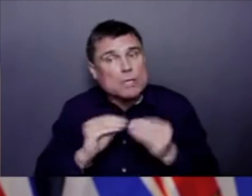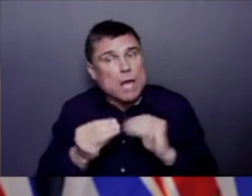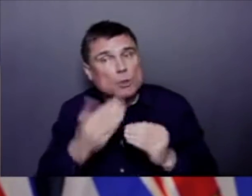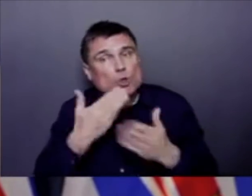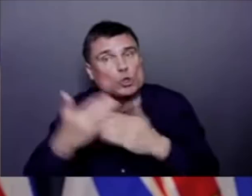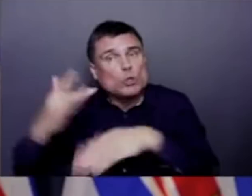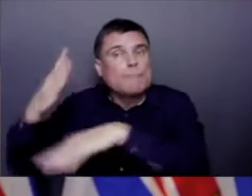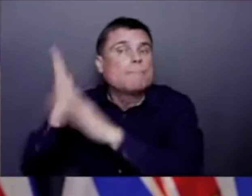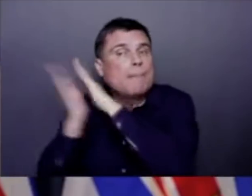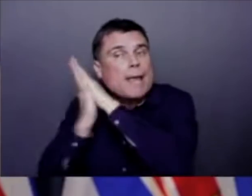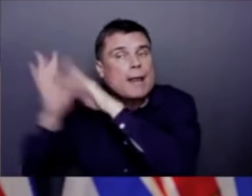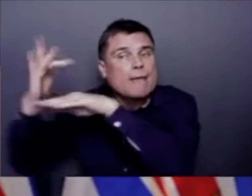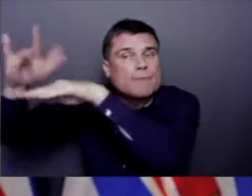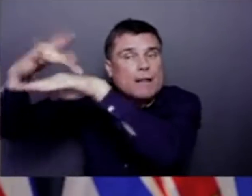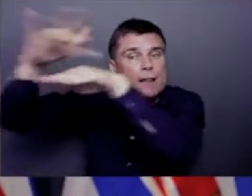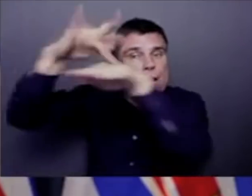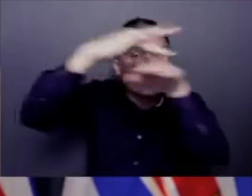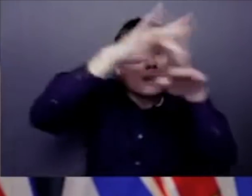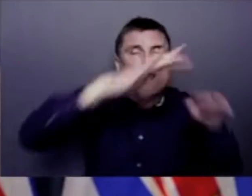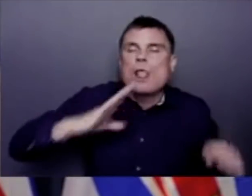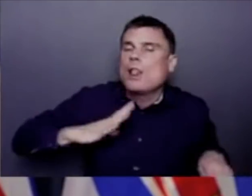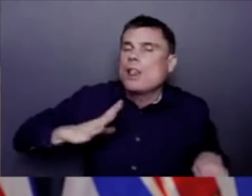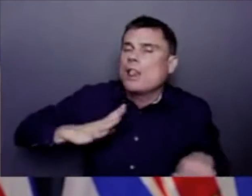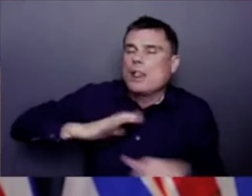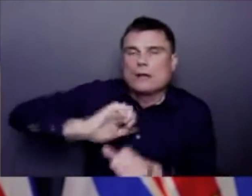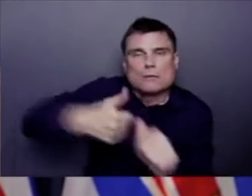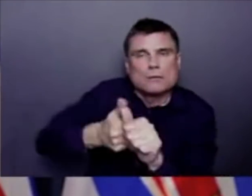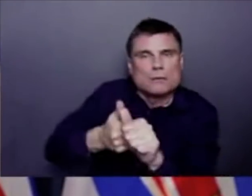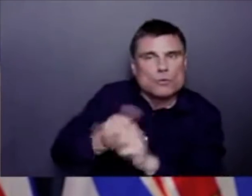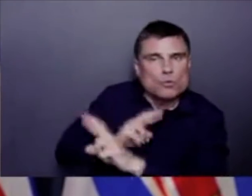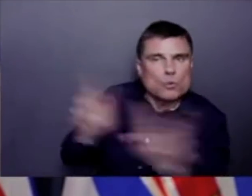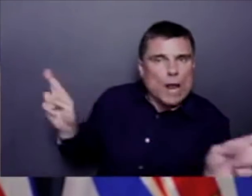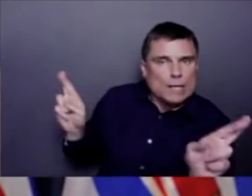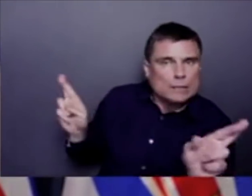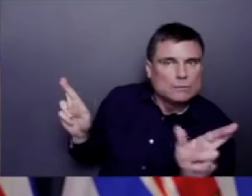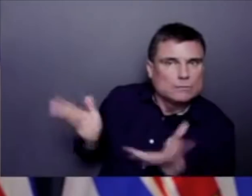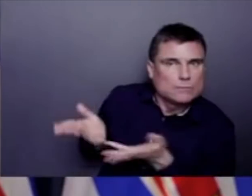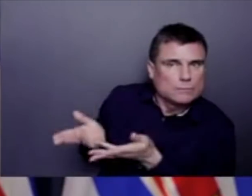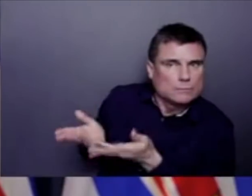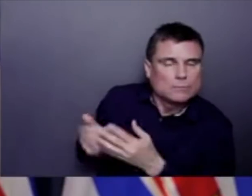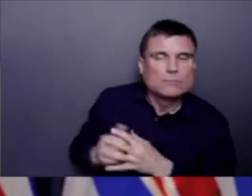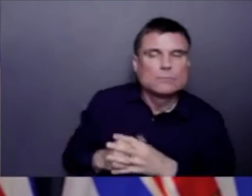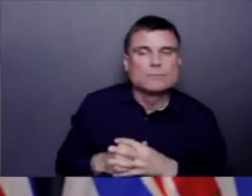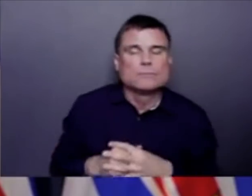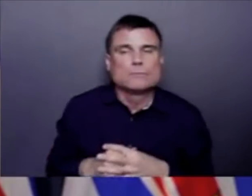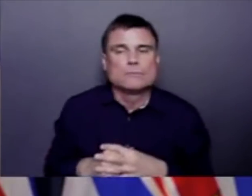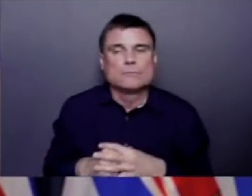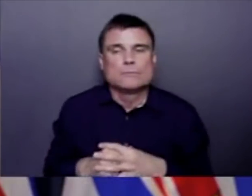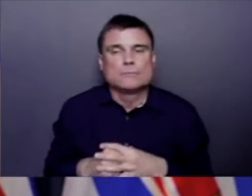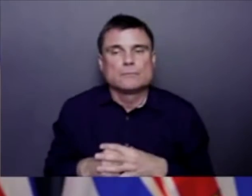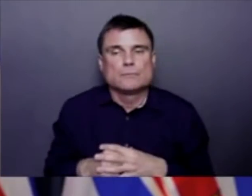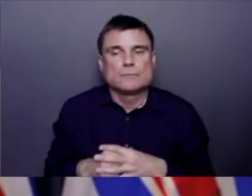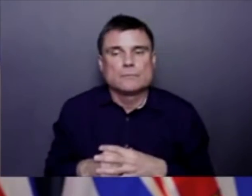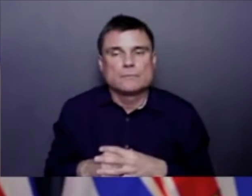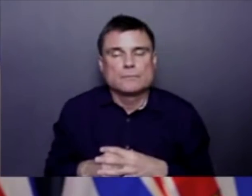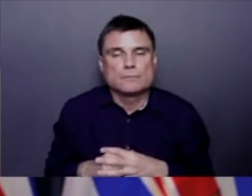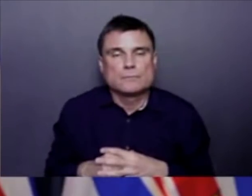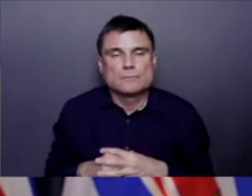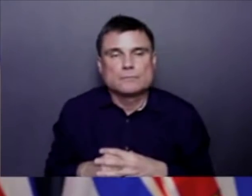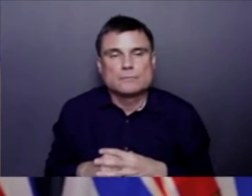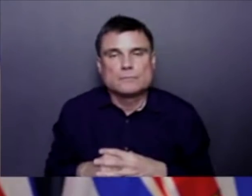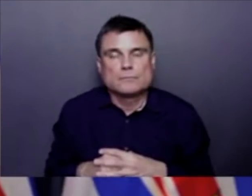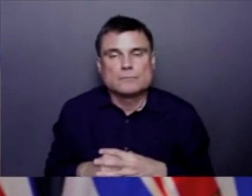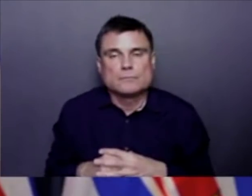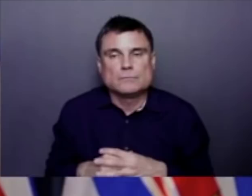level of hospitalizations, 373, and on other pressures on public health, including the 7,580